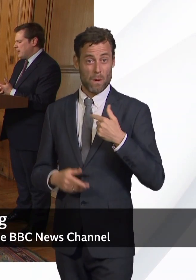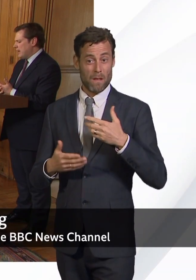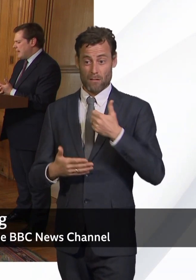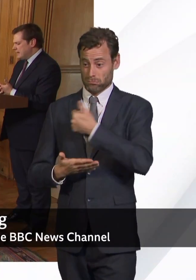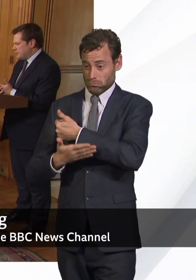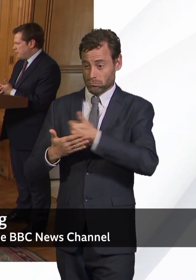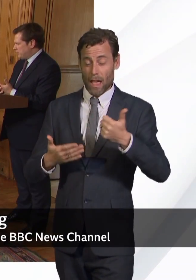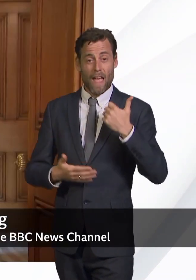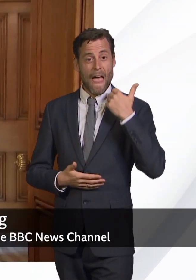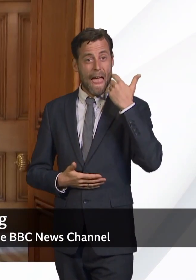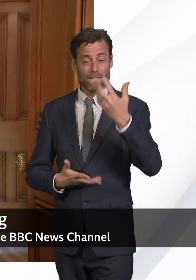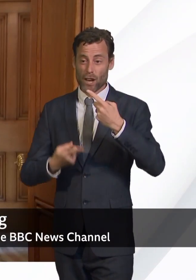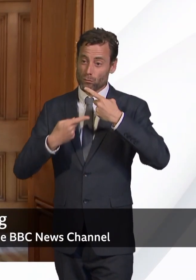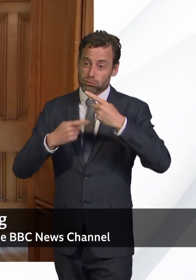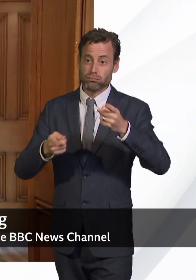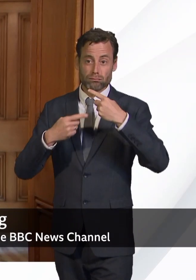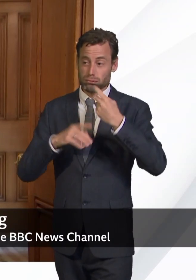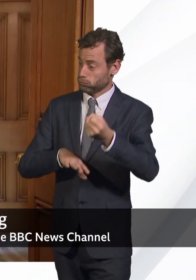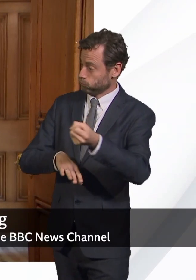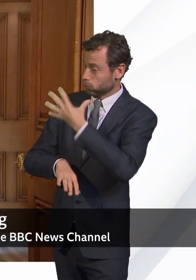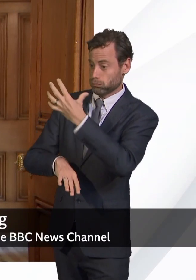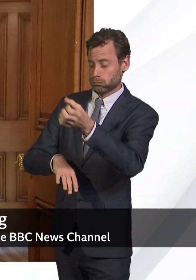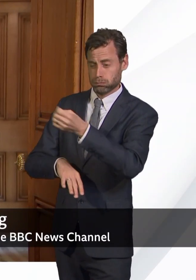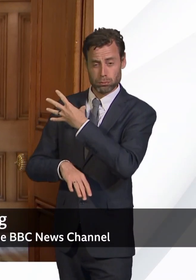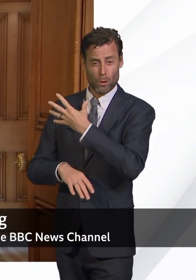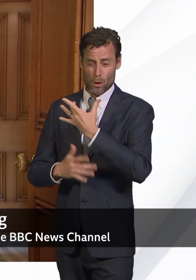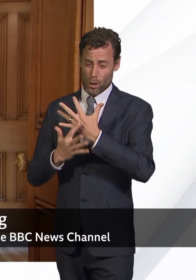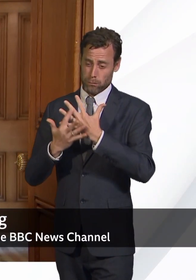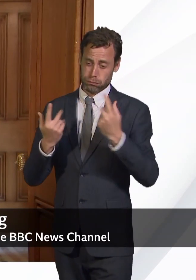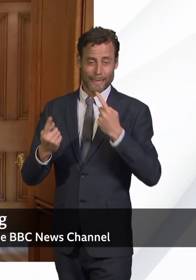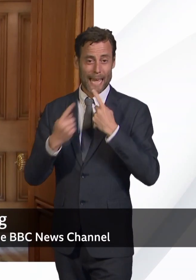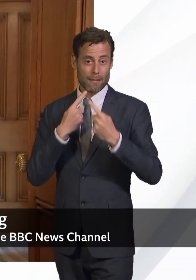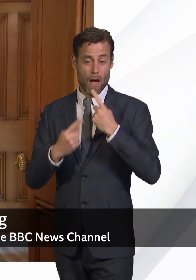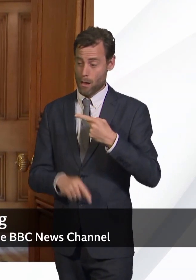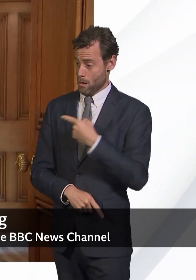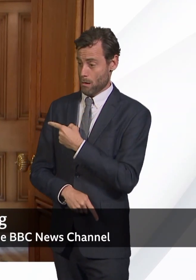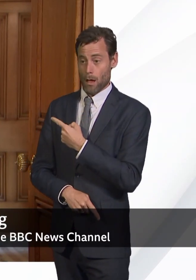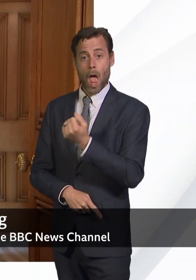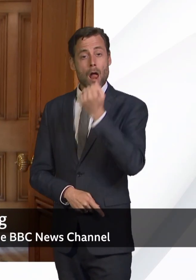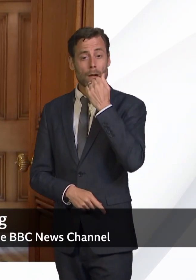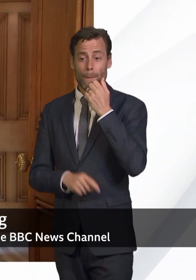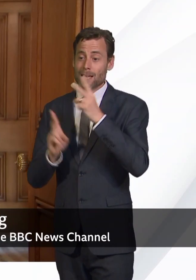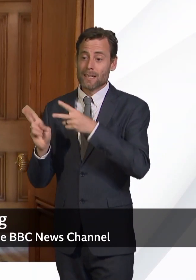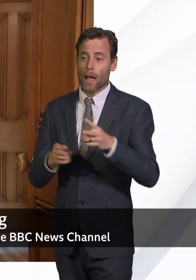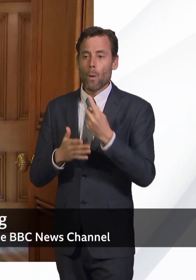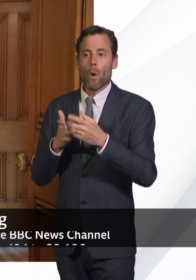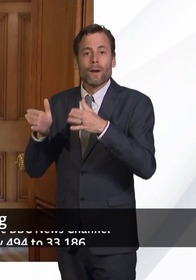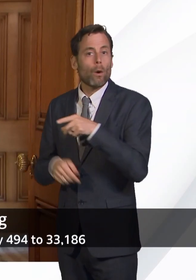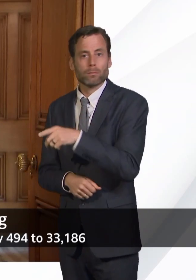of any advanced country. We record deaths in all settings, and as Jenny has